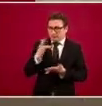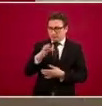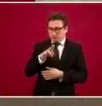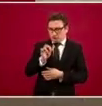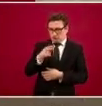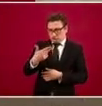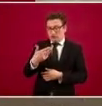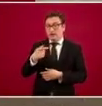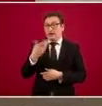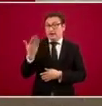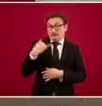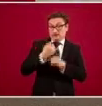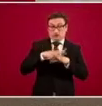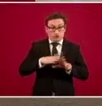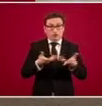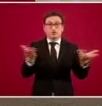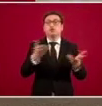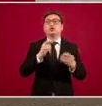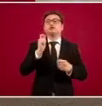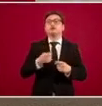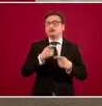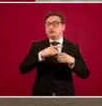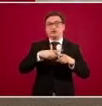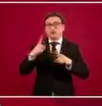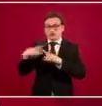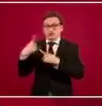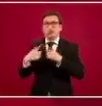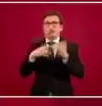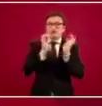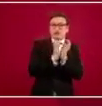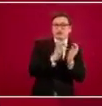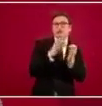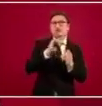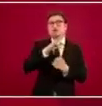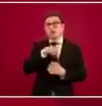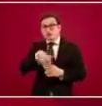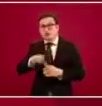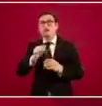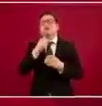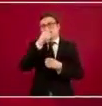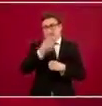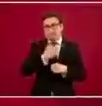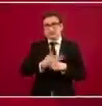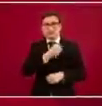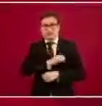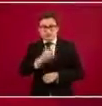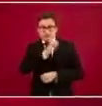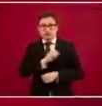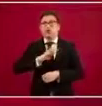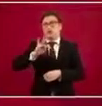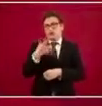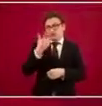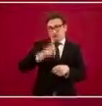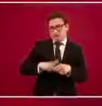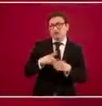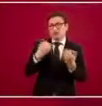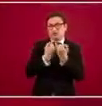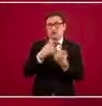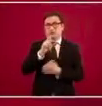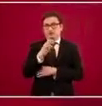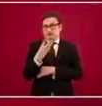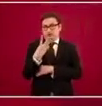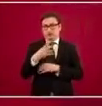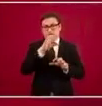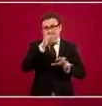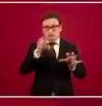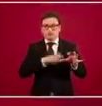ISTE, so we would like to know some information regarding that. The information that we've been presenting overall includes ISTE, and it includes